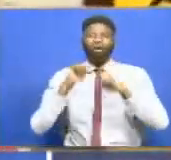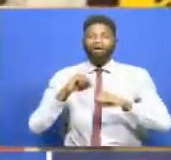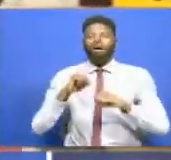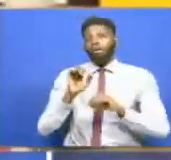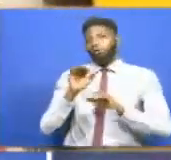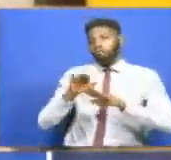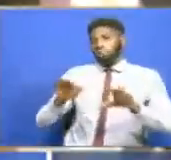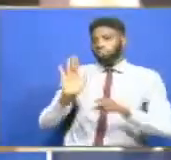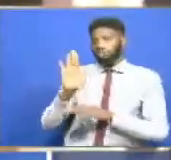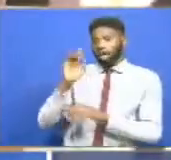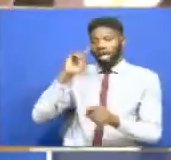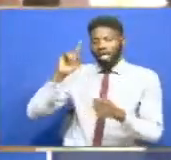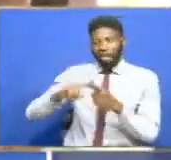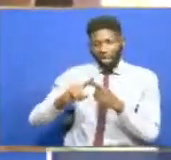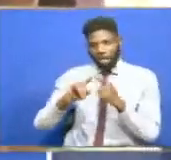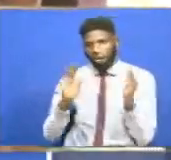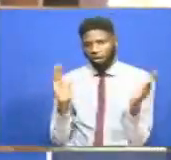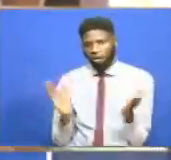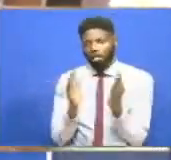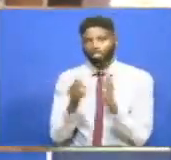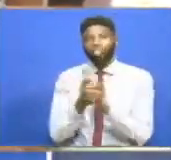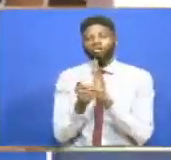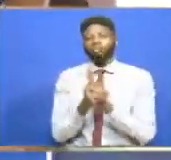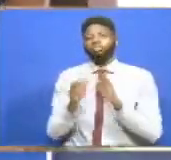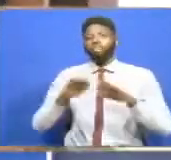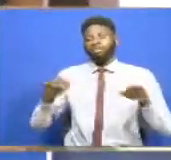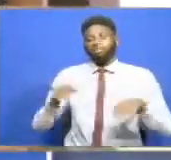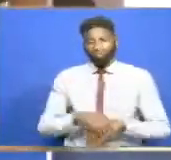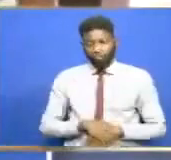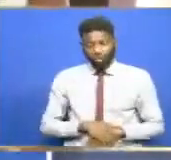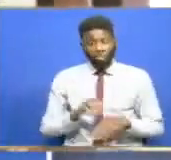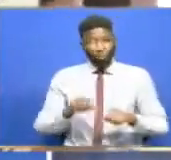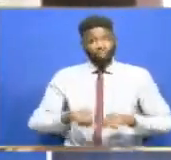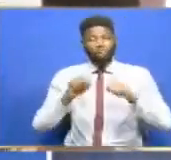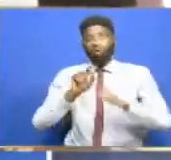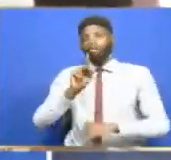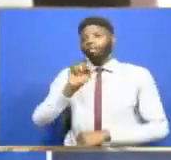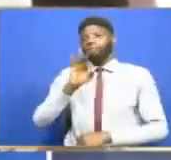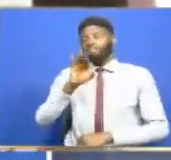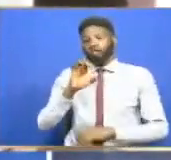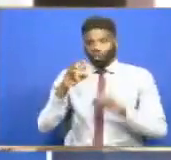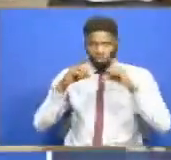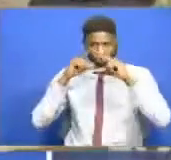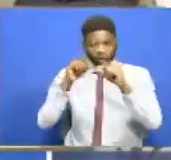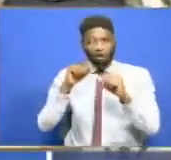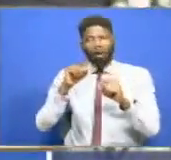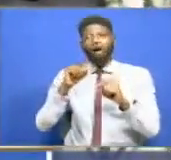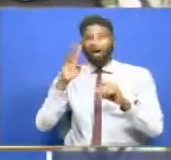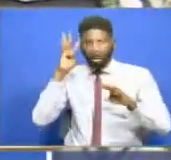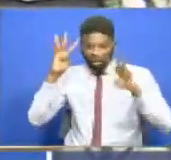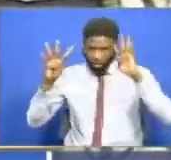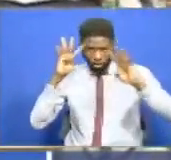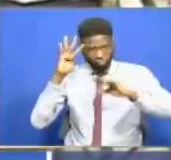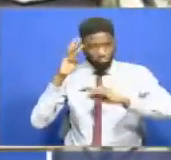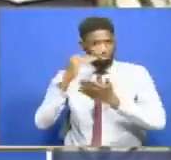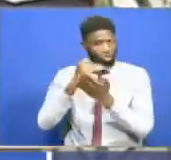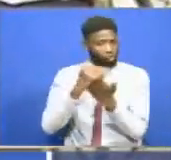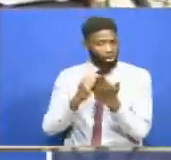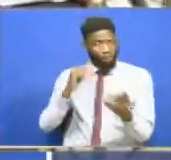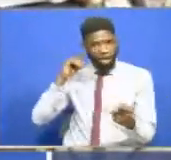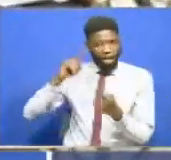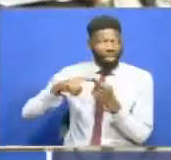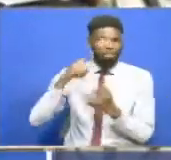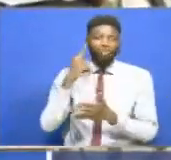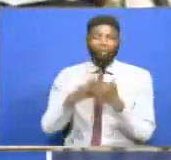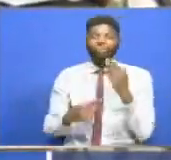talent among children. According to Owase, the initiative seeks to awaken the creative mind in learners and